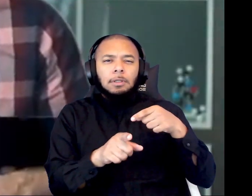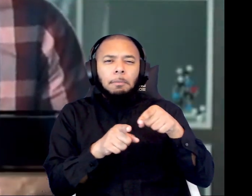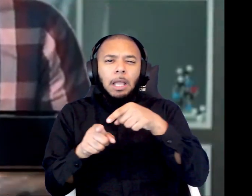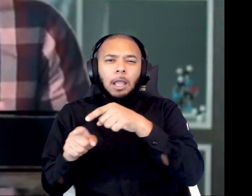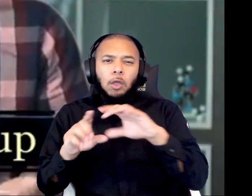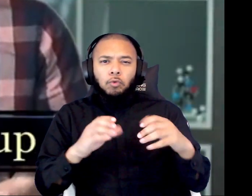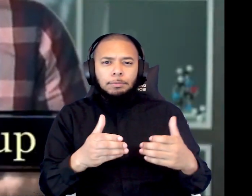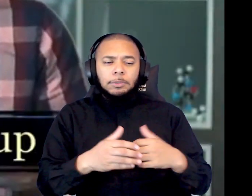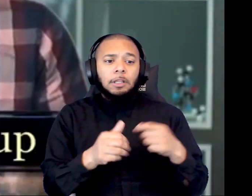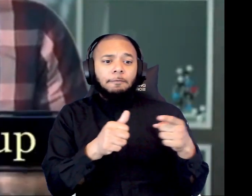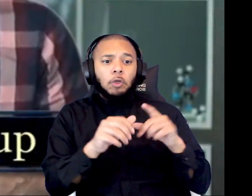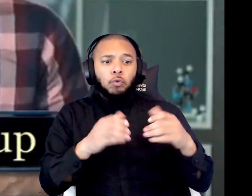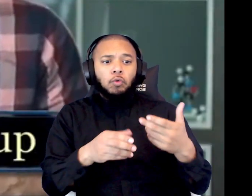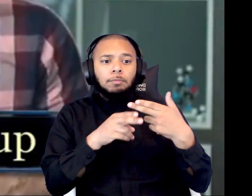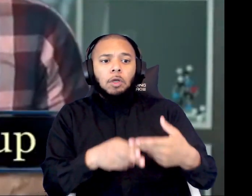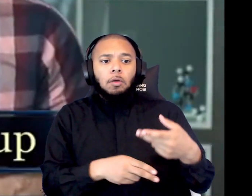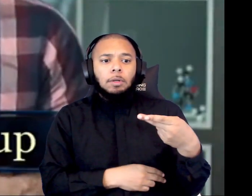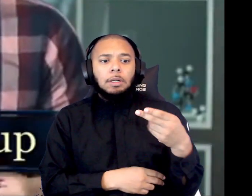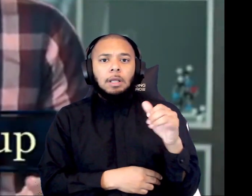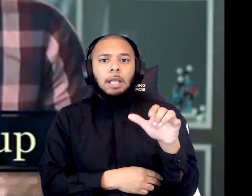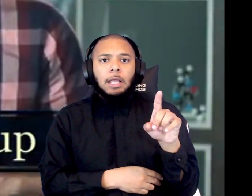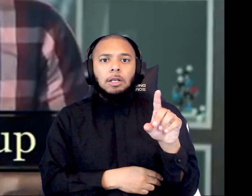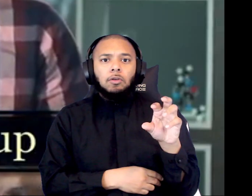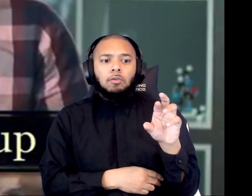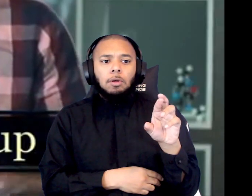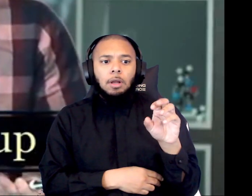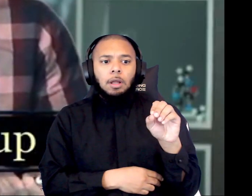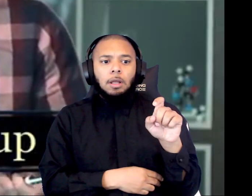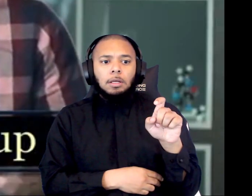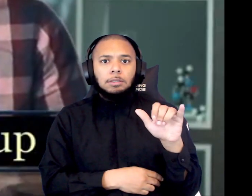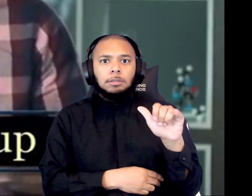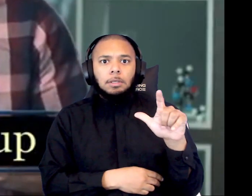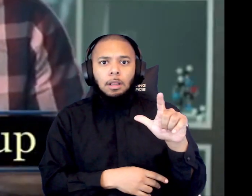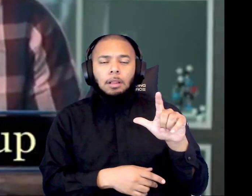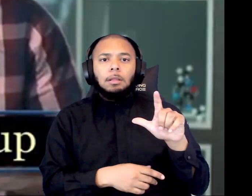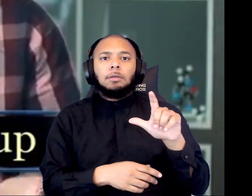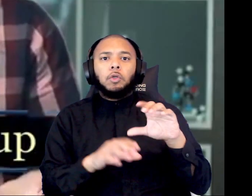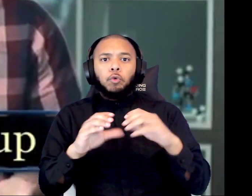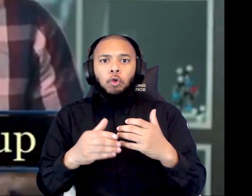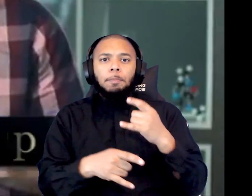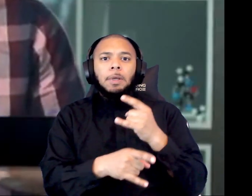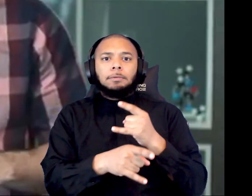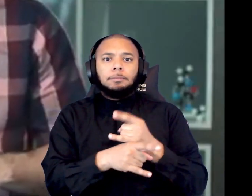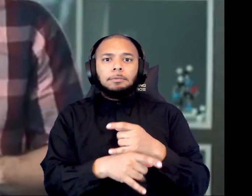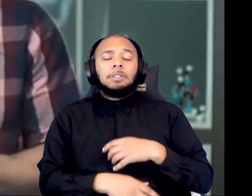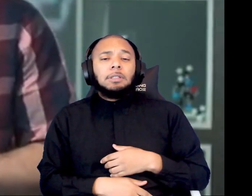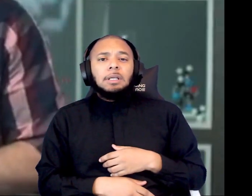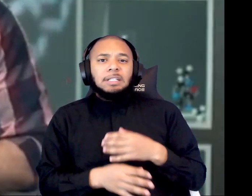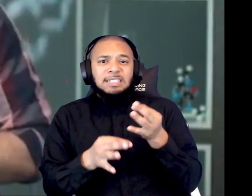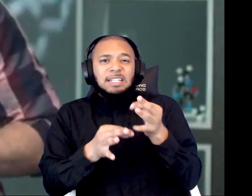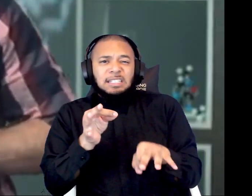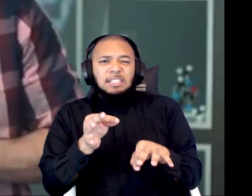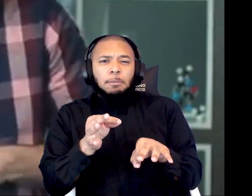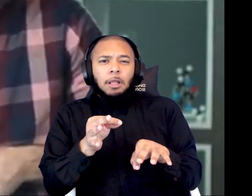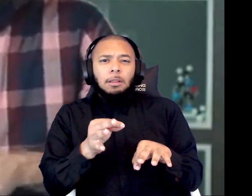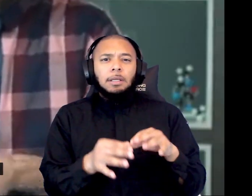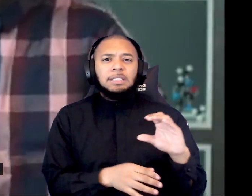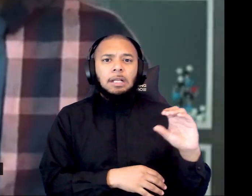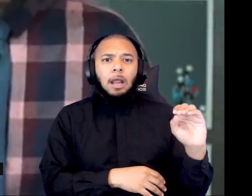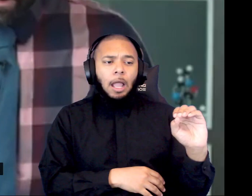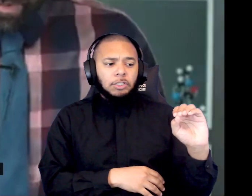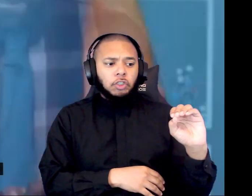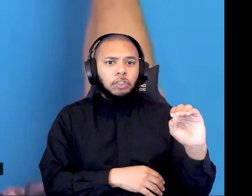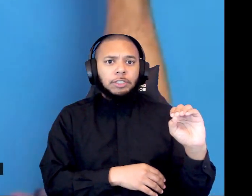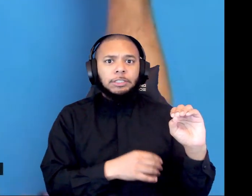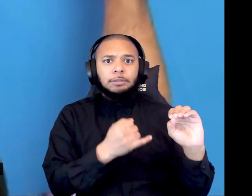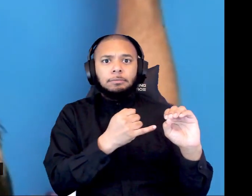look at is called the hydroxyl group. And the hydroxyl group is very simple. It is an oxygen bonded to a hydrogen. So